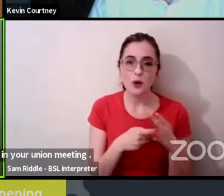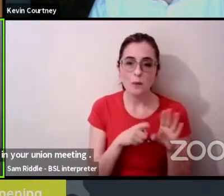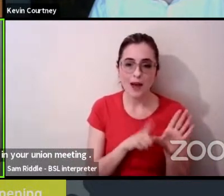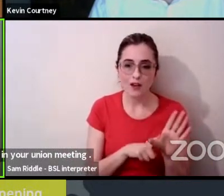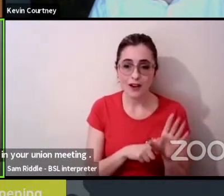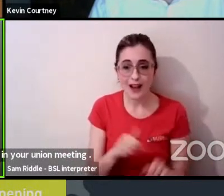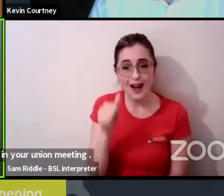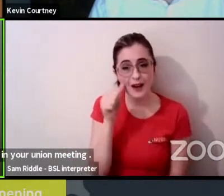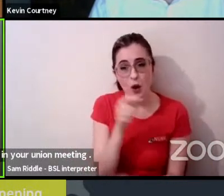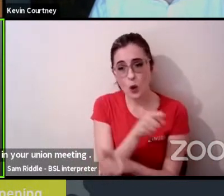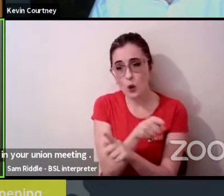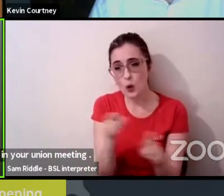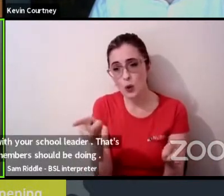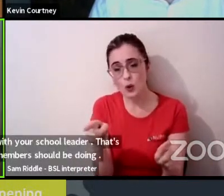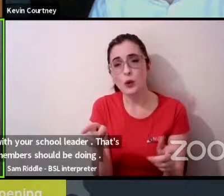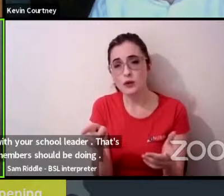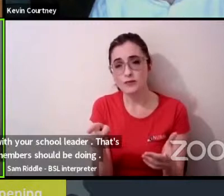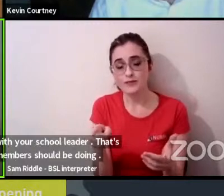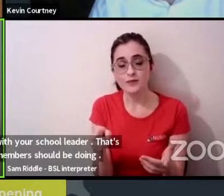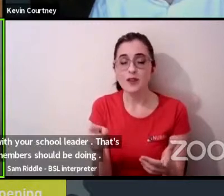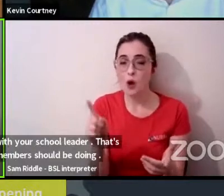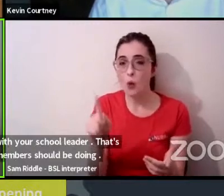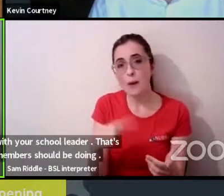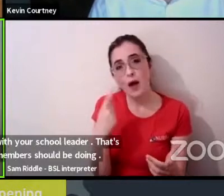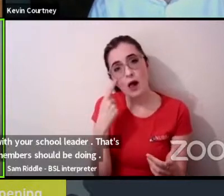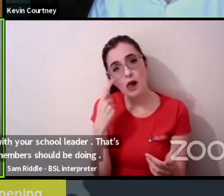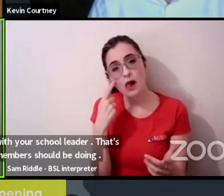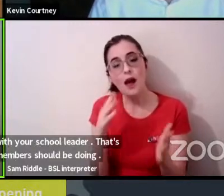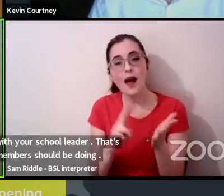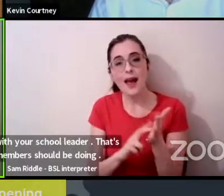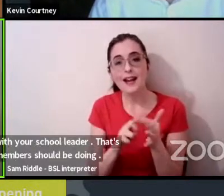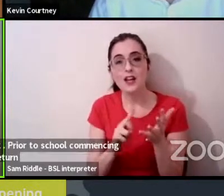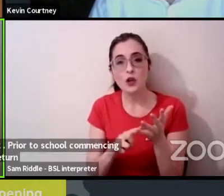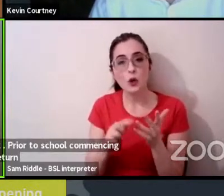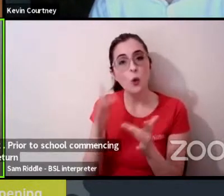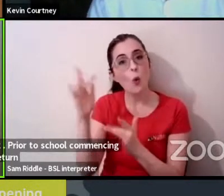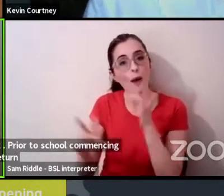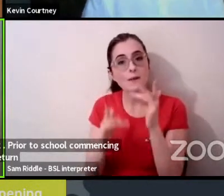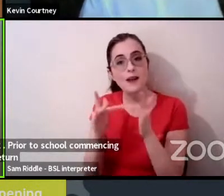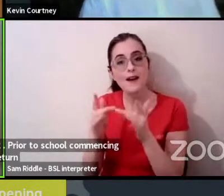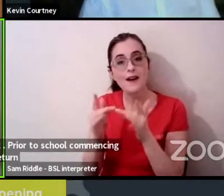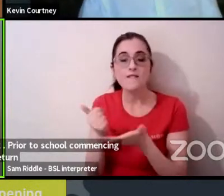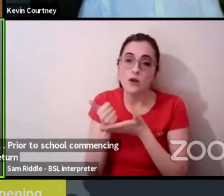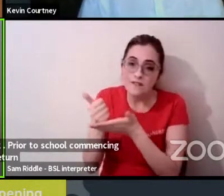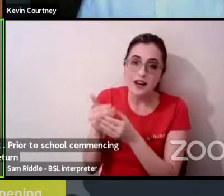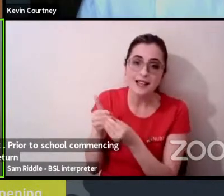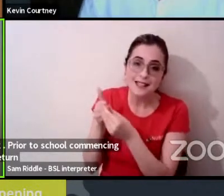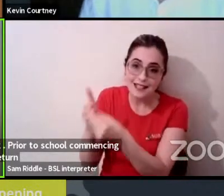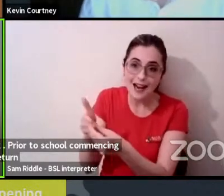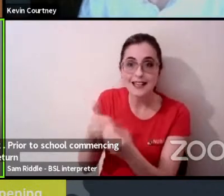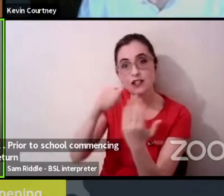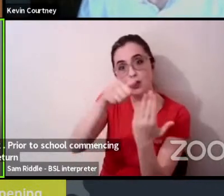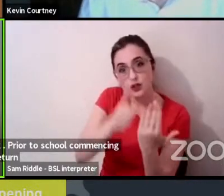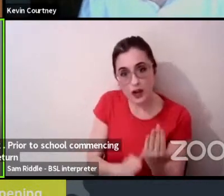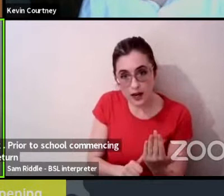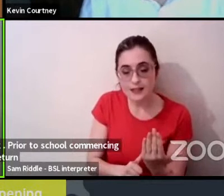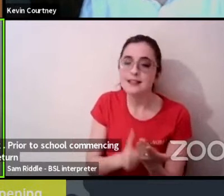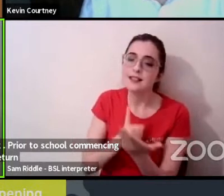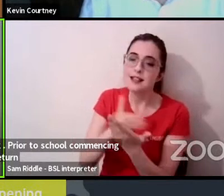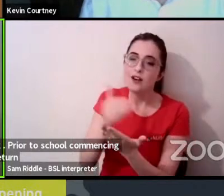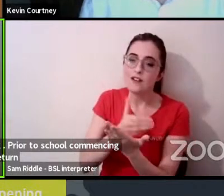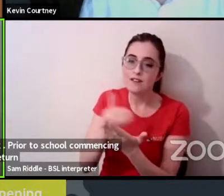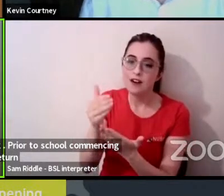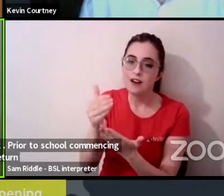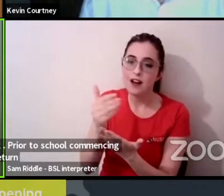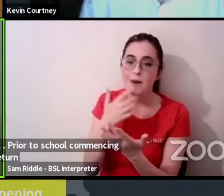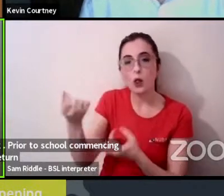that everybody on the call will keep their eyes out on the NEU website for advice, guidance, checklists that you can use, and clarity on